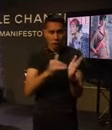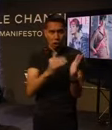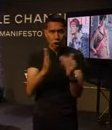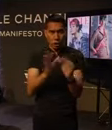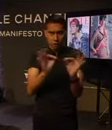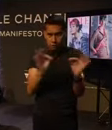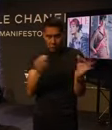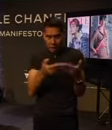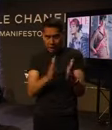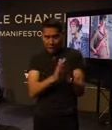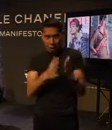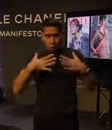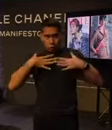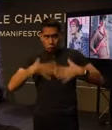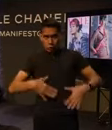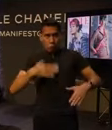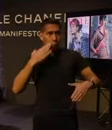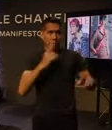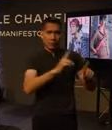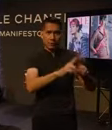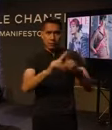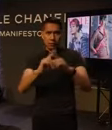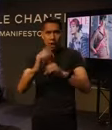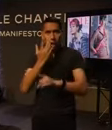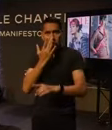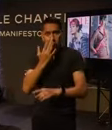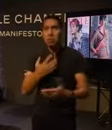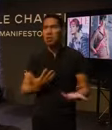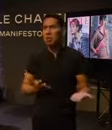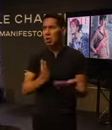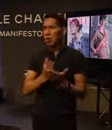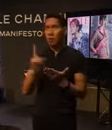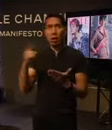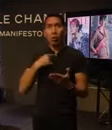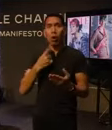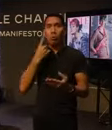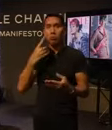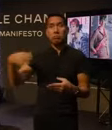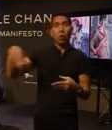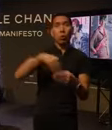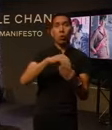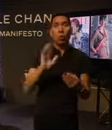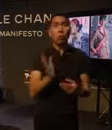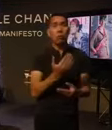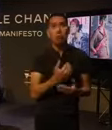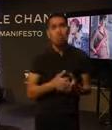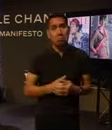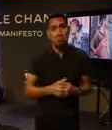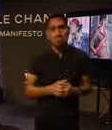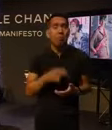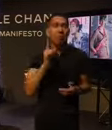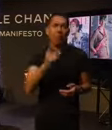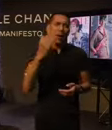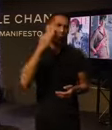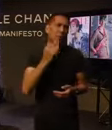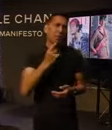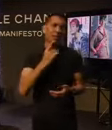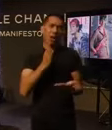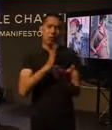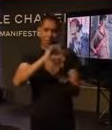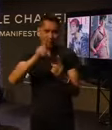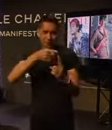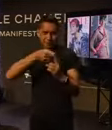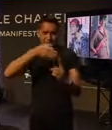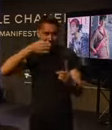radical approach to dressing women, that she was really kind of inclusive of that. Although we maybe say, you know, it's a very